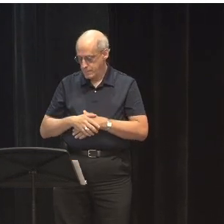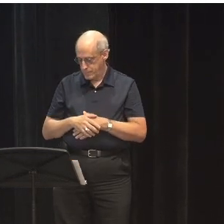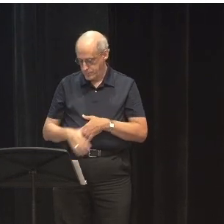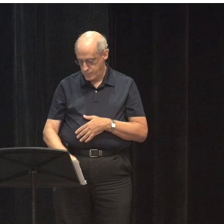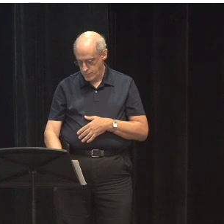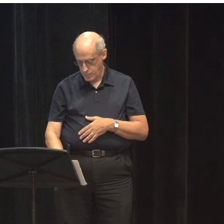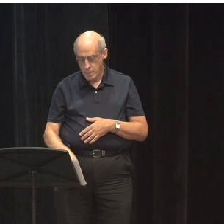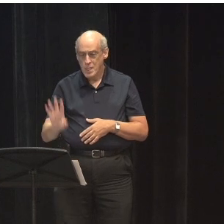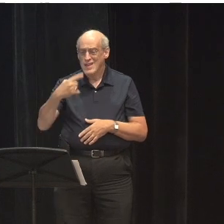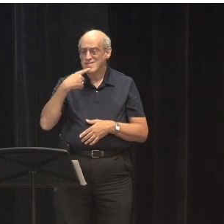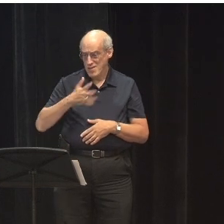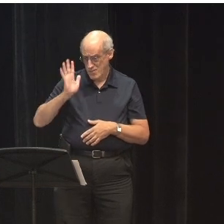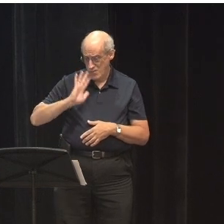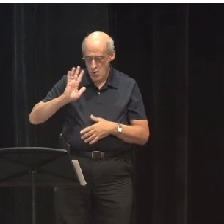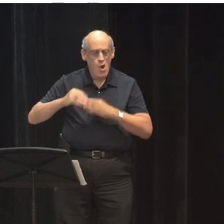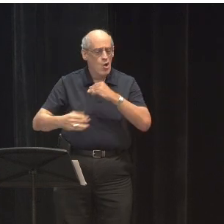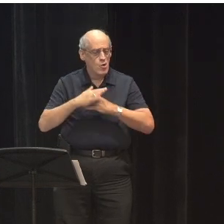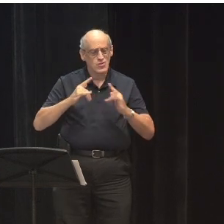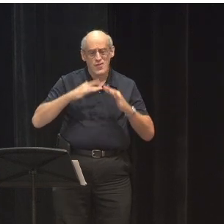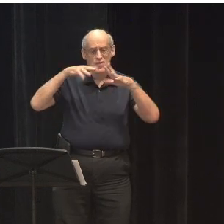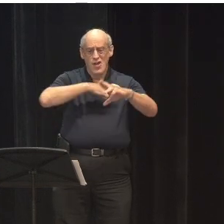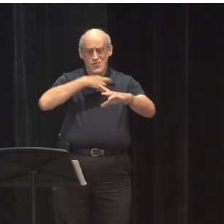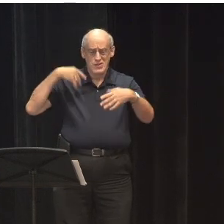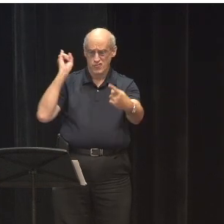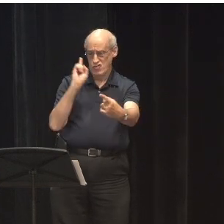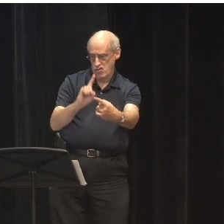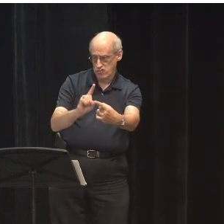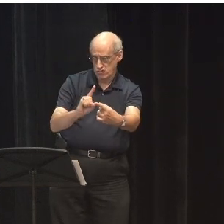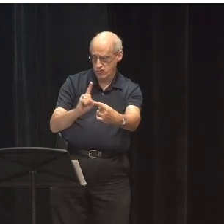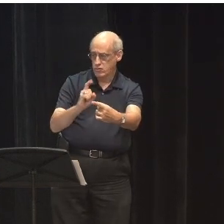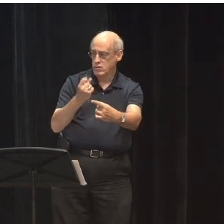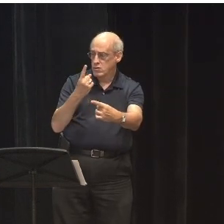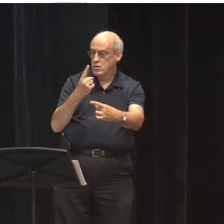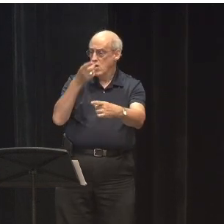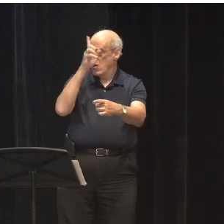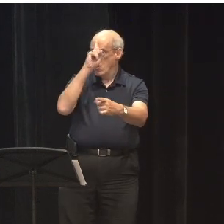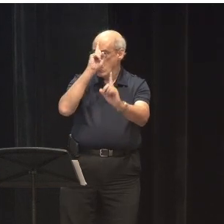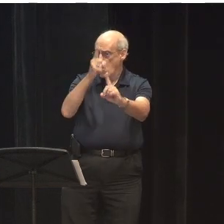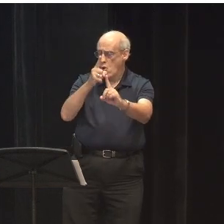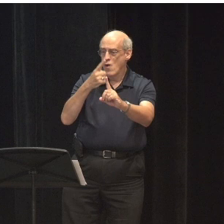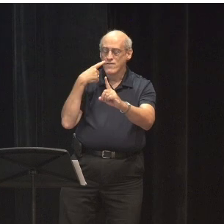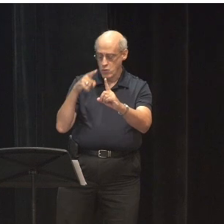As I said earlier, you know, this is a coastal flood risk reduction project. It is designed through the